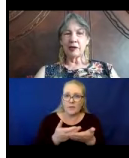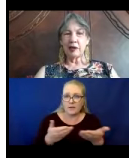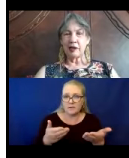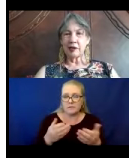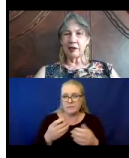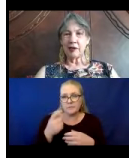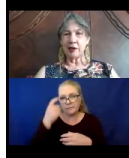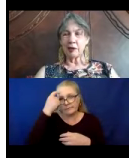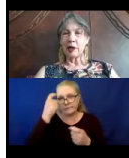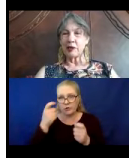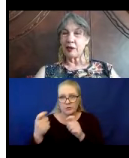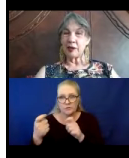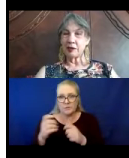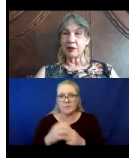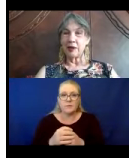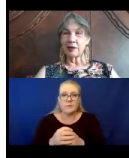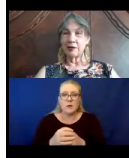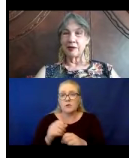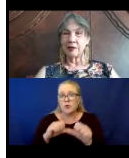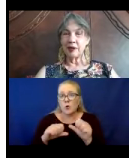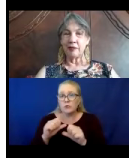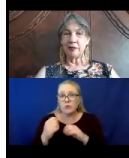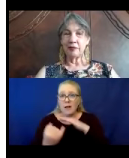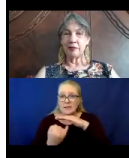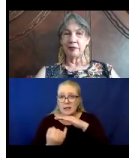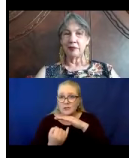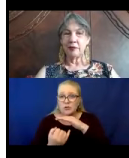Social isolation can cause depression and can also cause